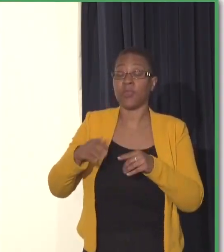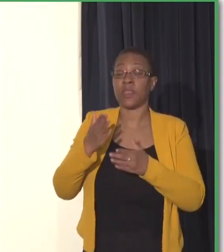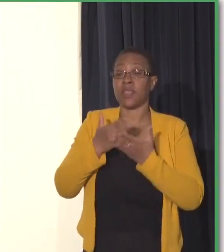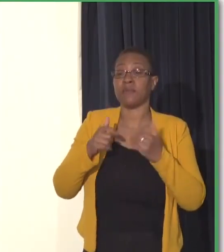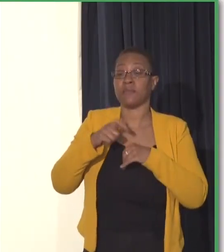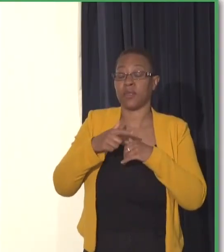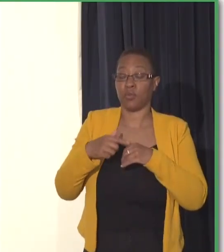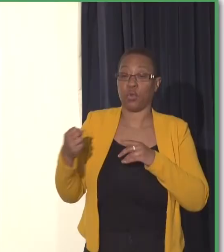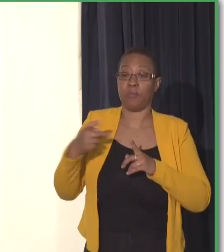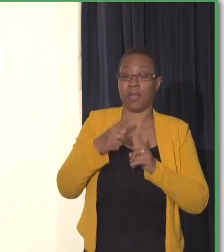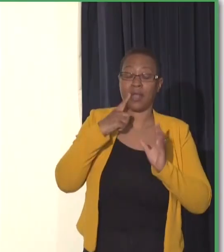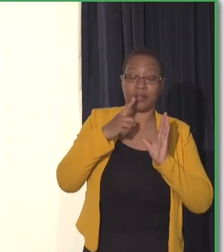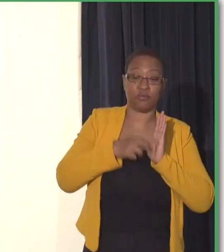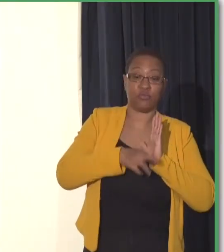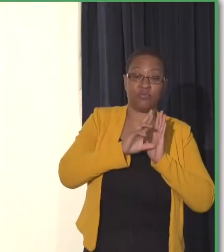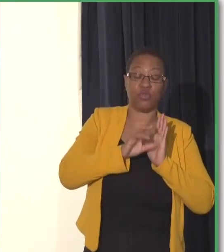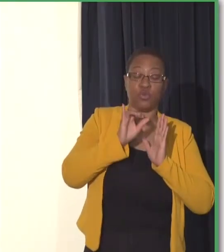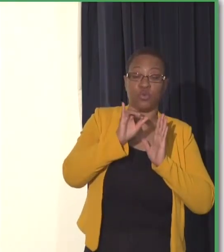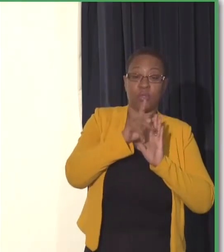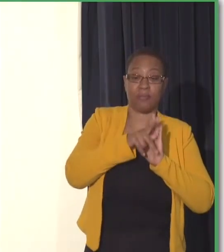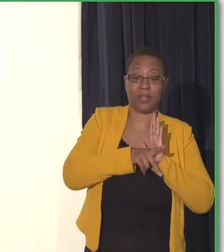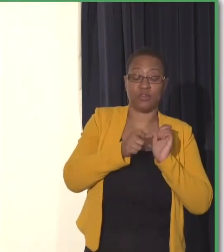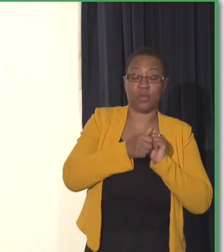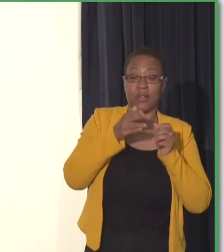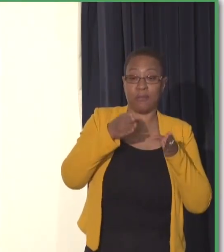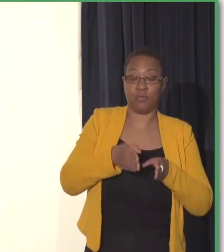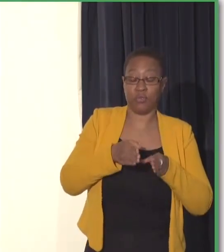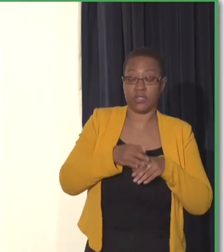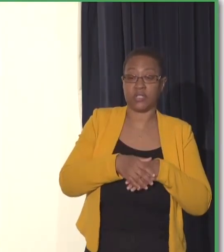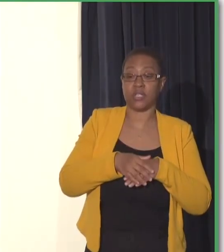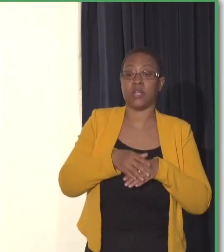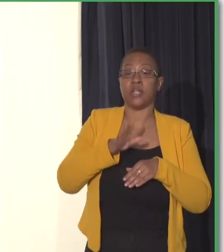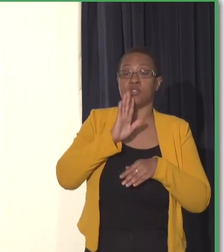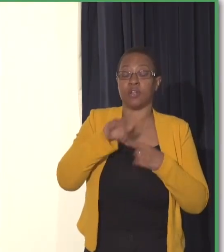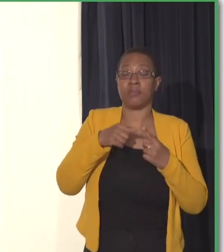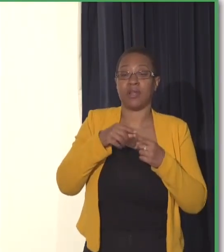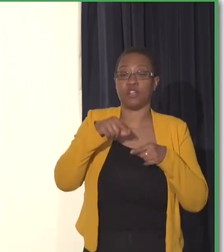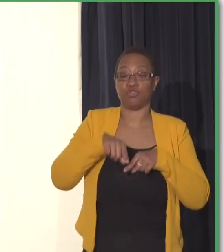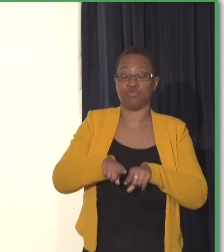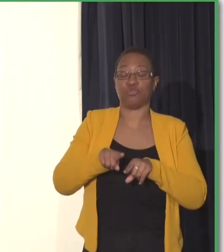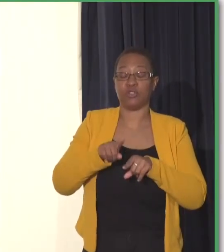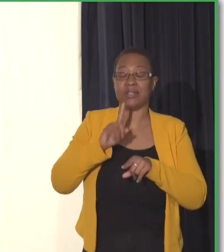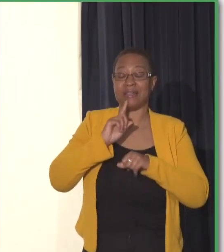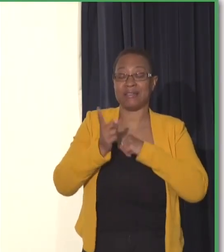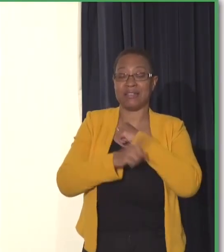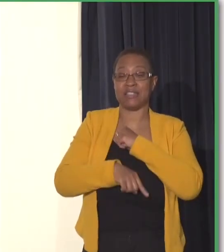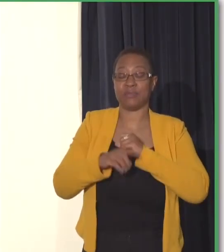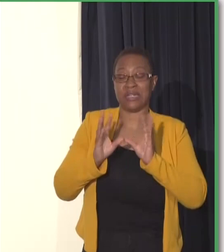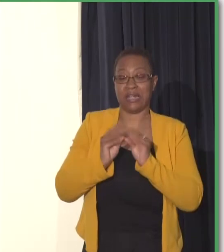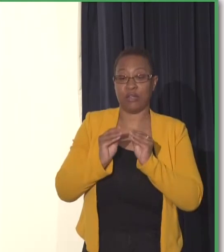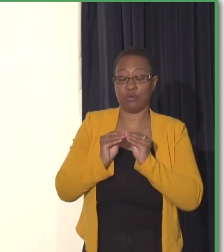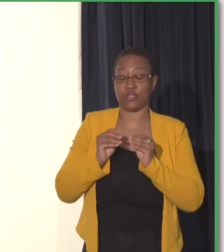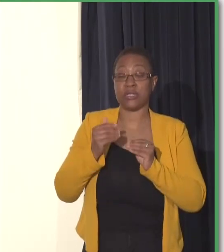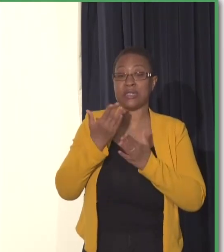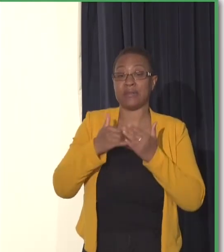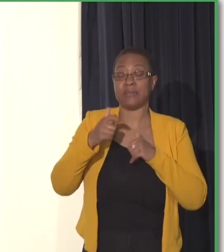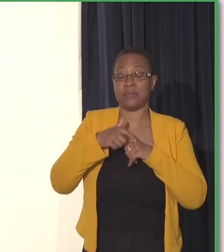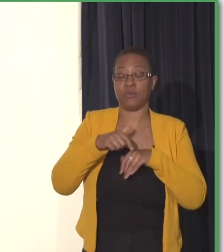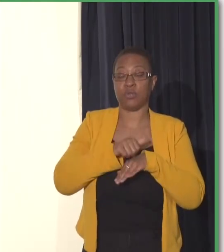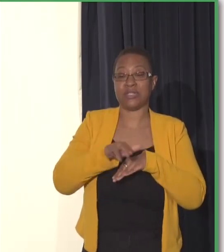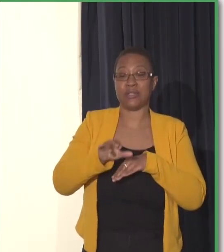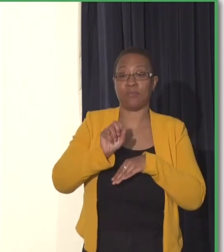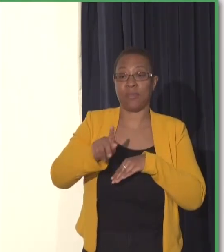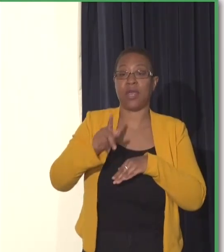the policy with this particular individual. It's talked about in the disciplinary hearings, things of that nature. Sometimes we send them back to